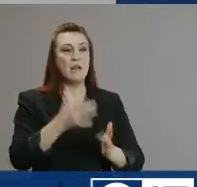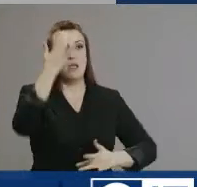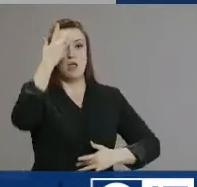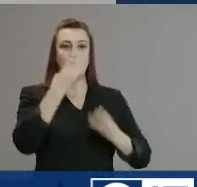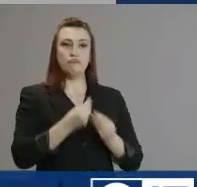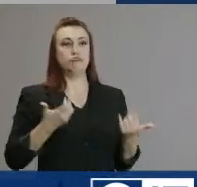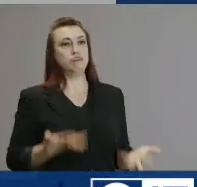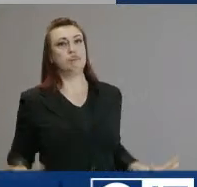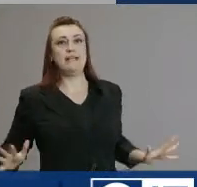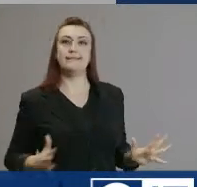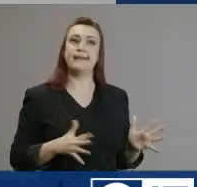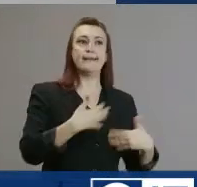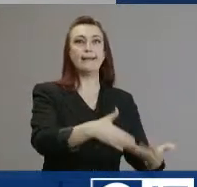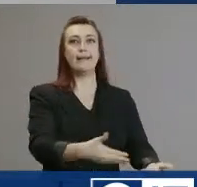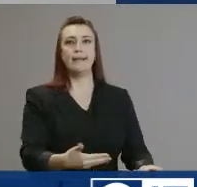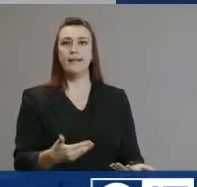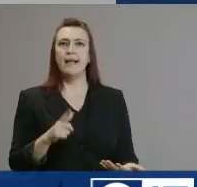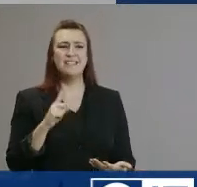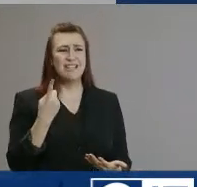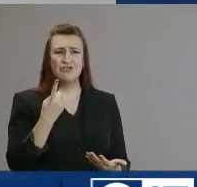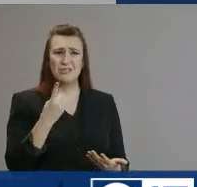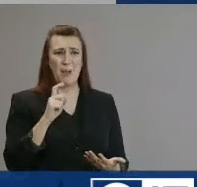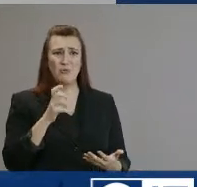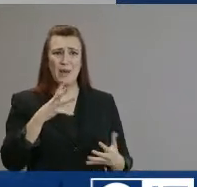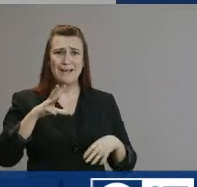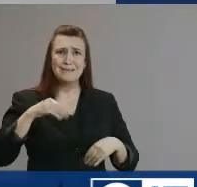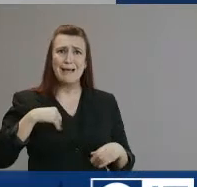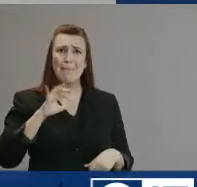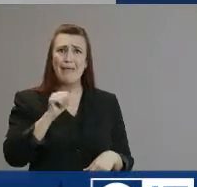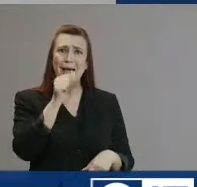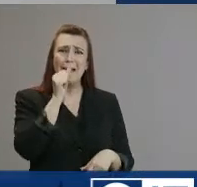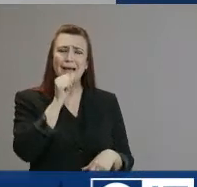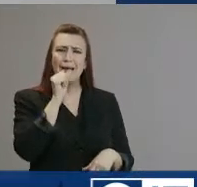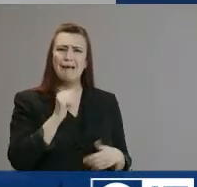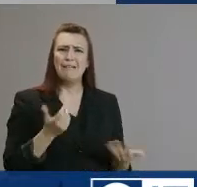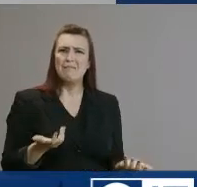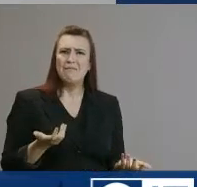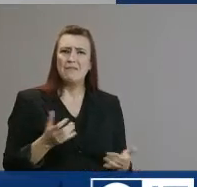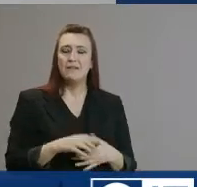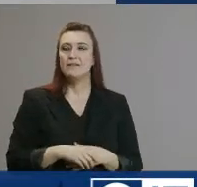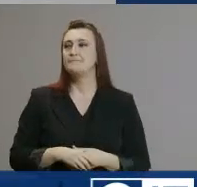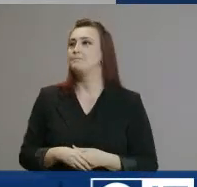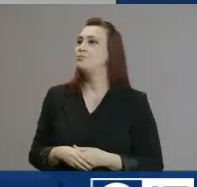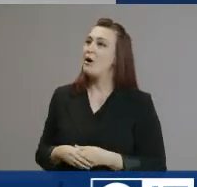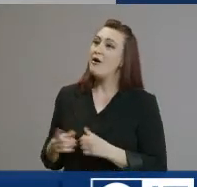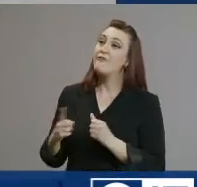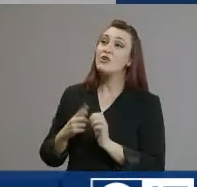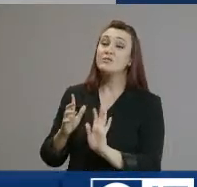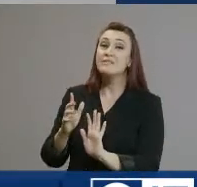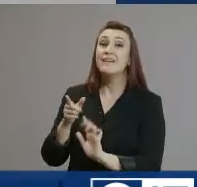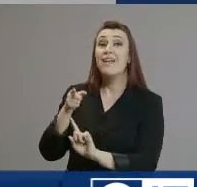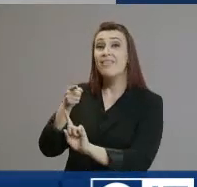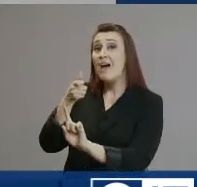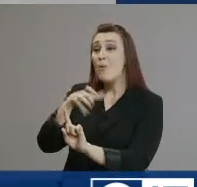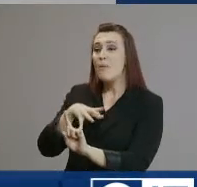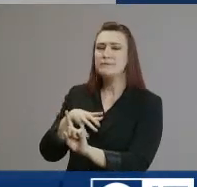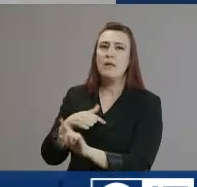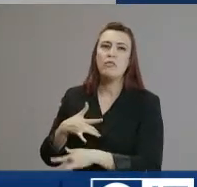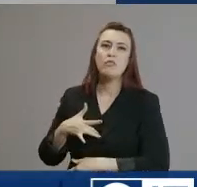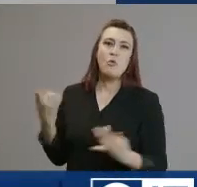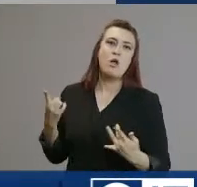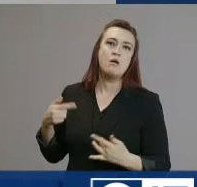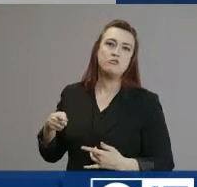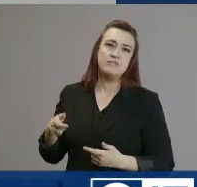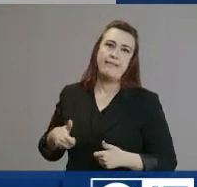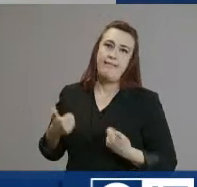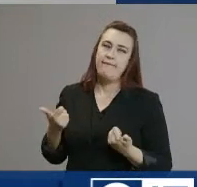we can't stop the spread? Well, first I would say I'm thrilled that she's alive and out of the hospital. And what we